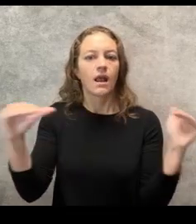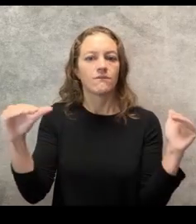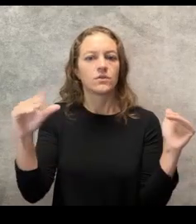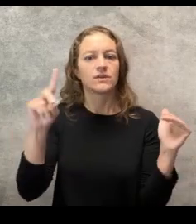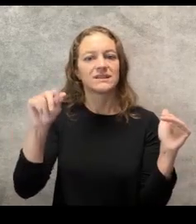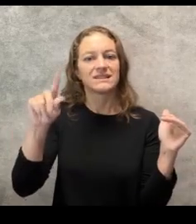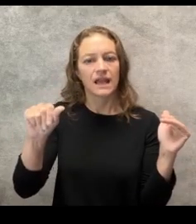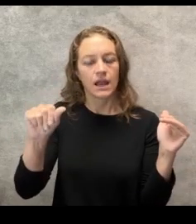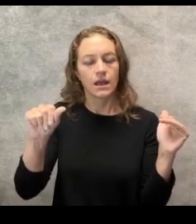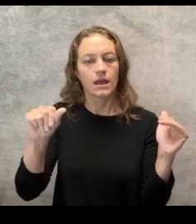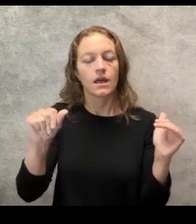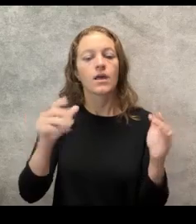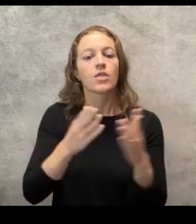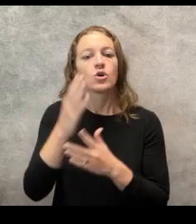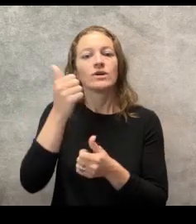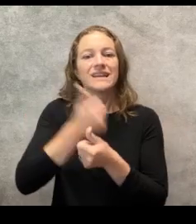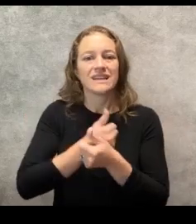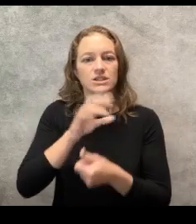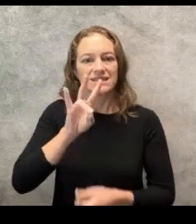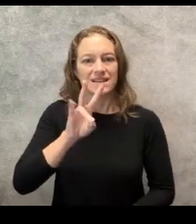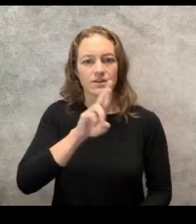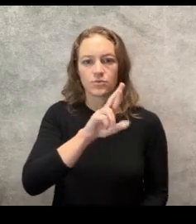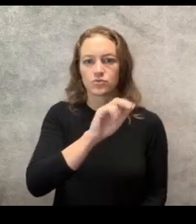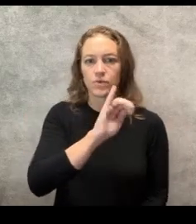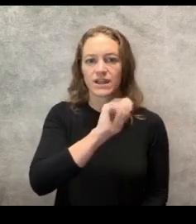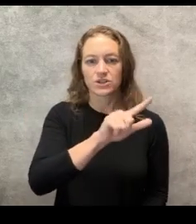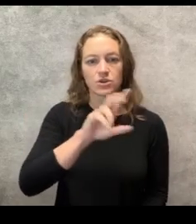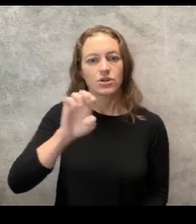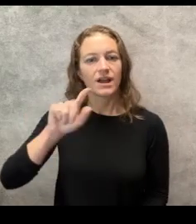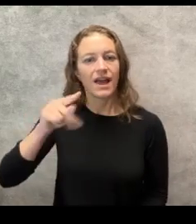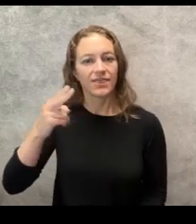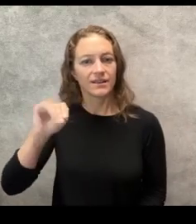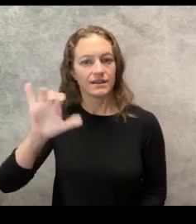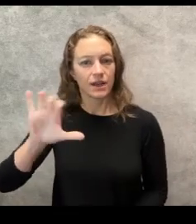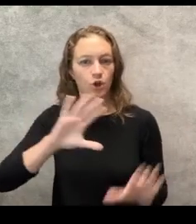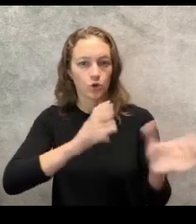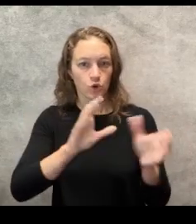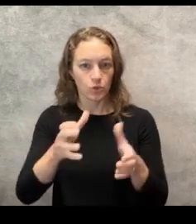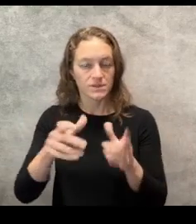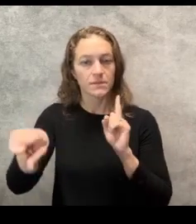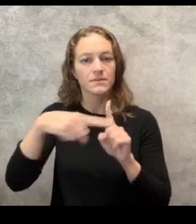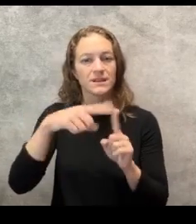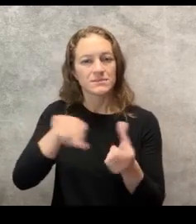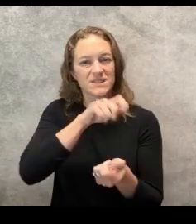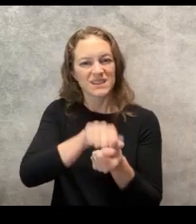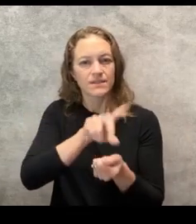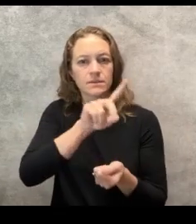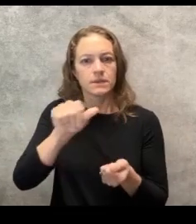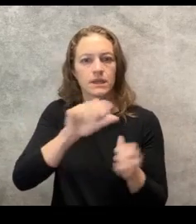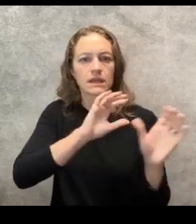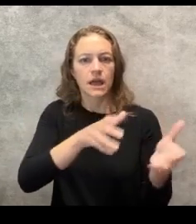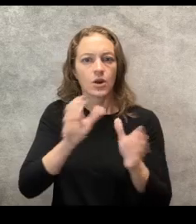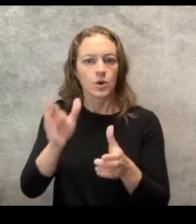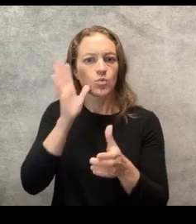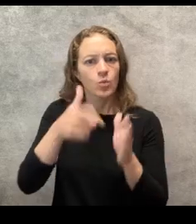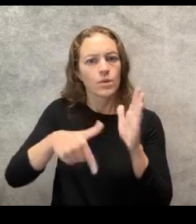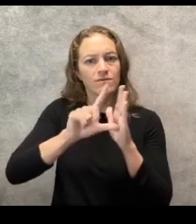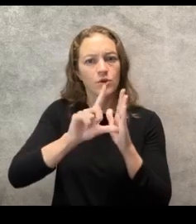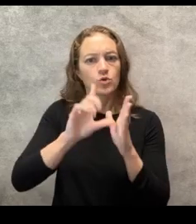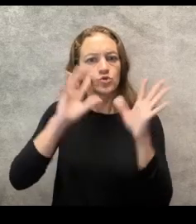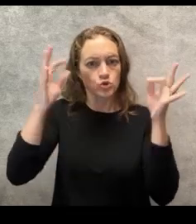the 7 racial and ethnic groups and specific disability categories are reviewed to determine